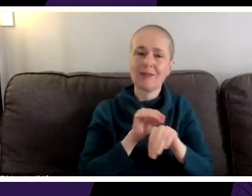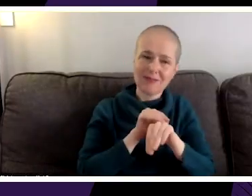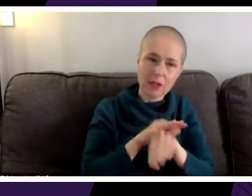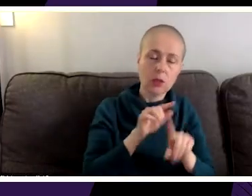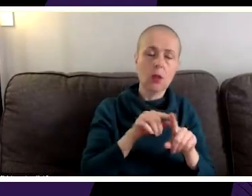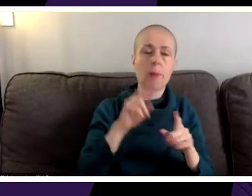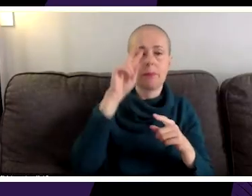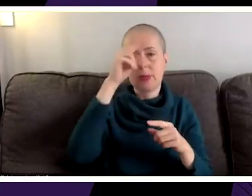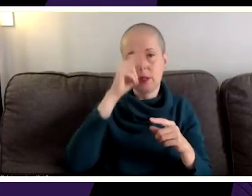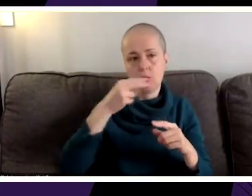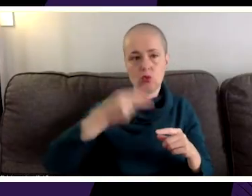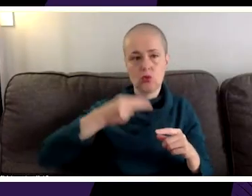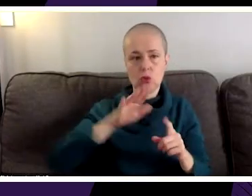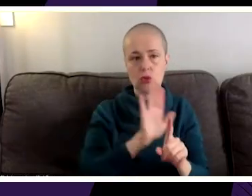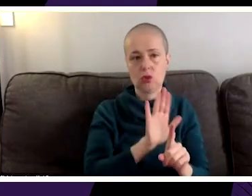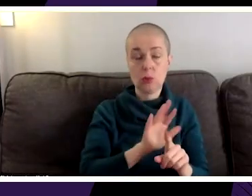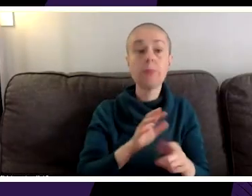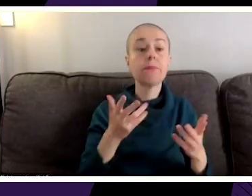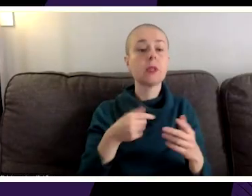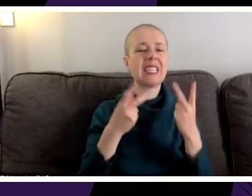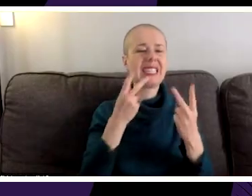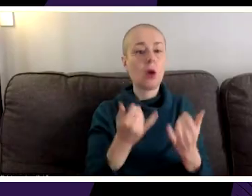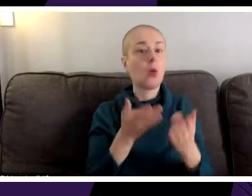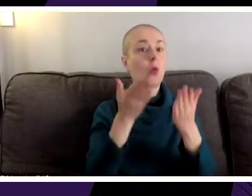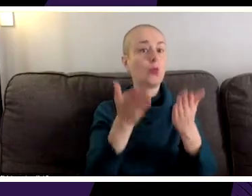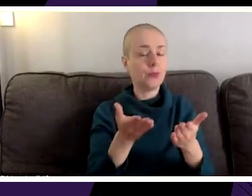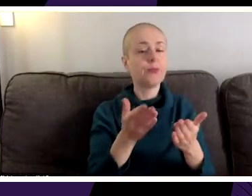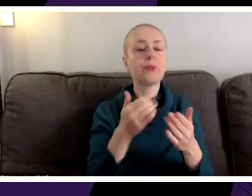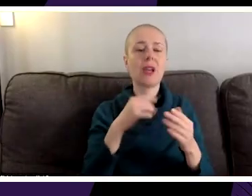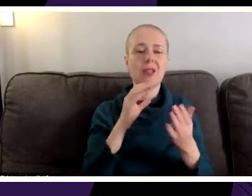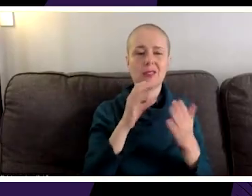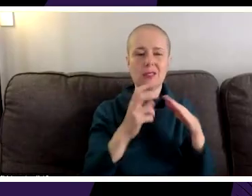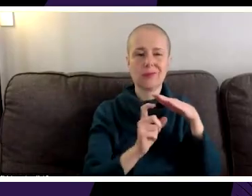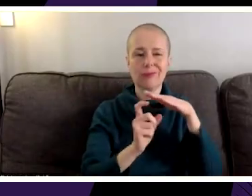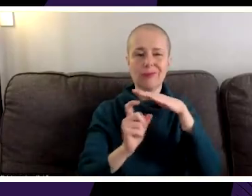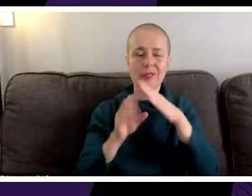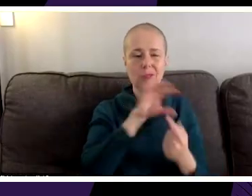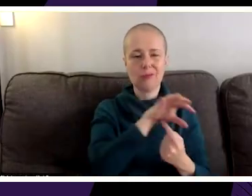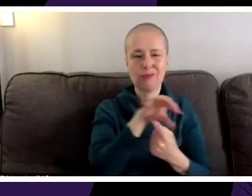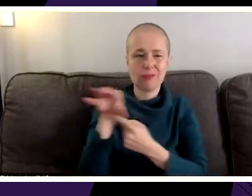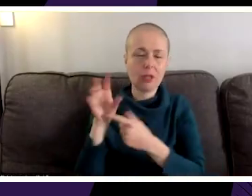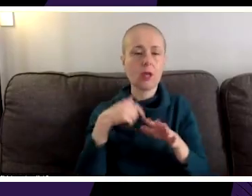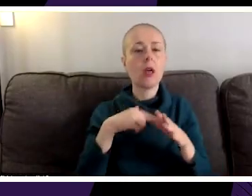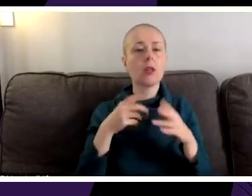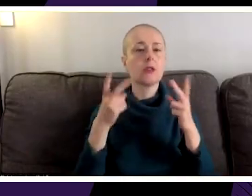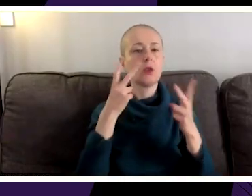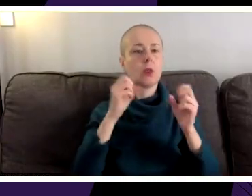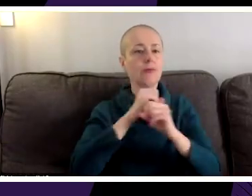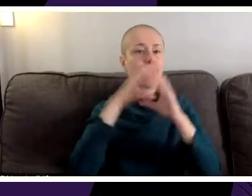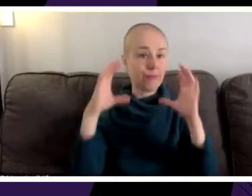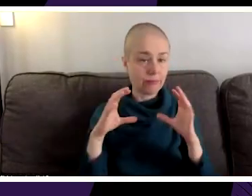transformation. What we are seeing is the result of those scans visualized through processing.